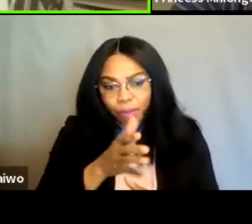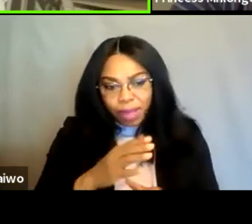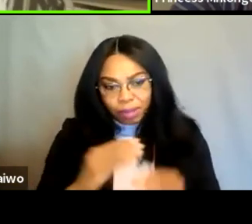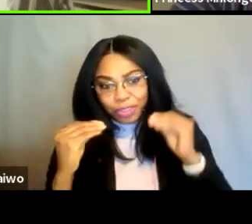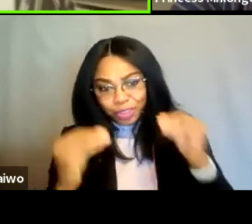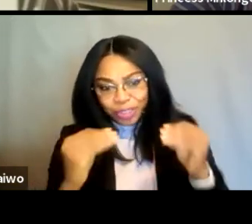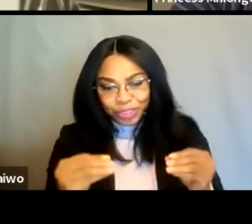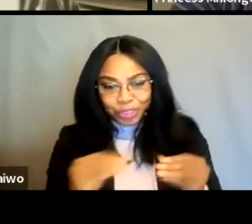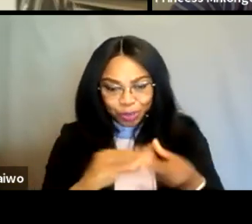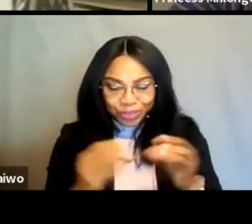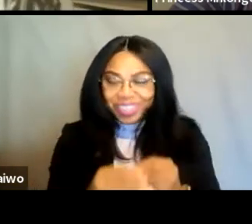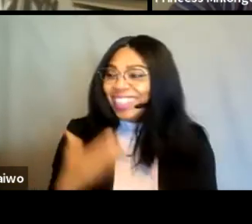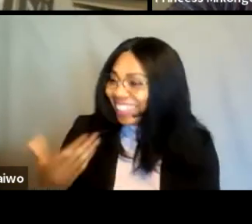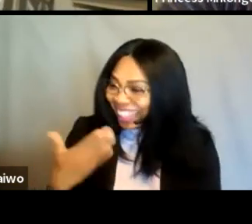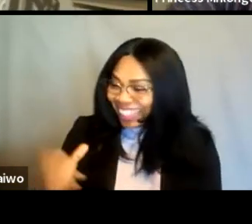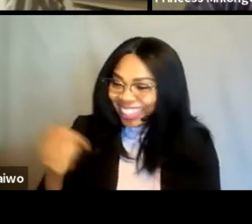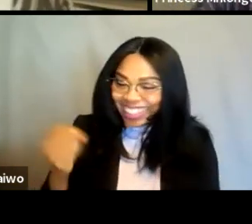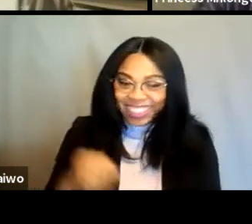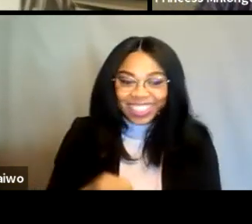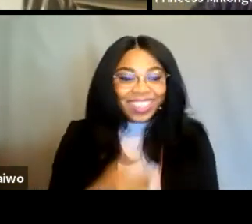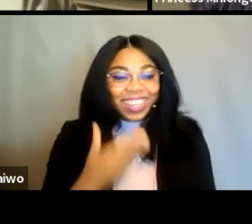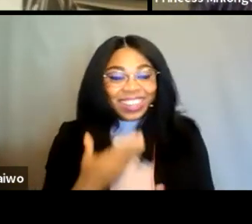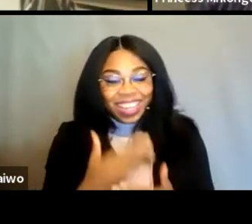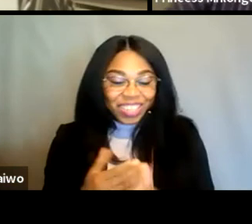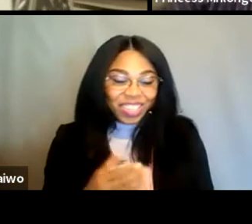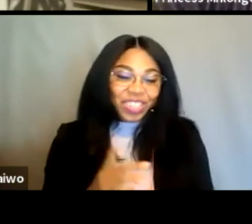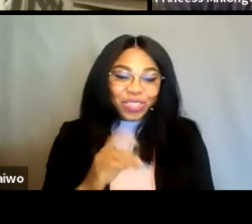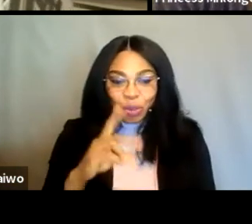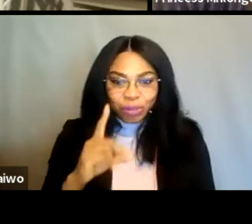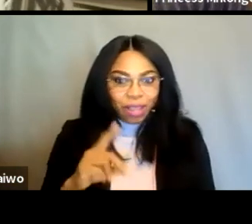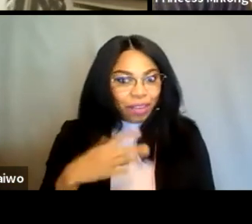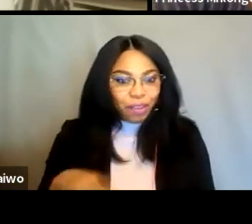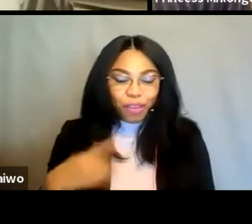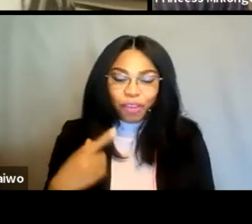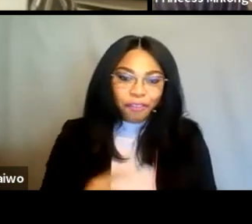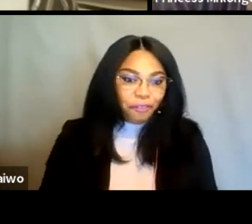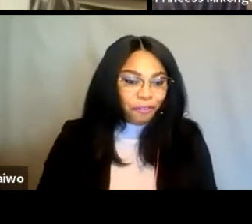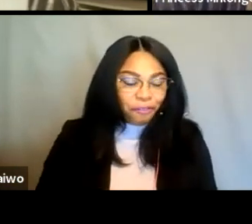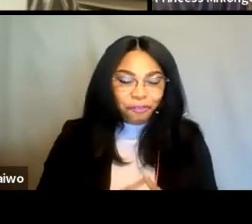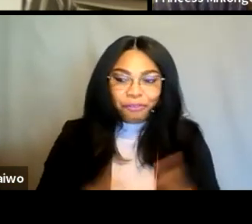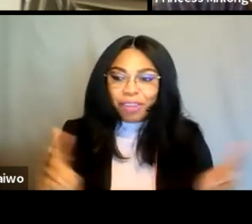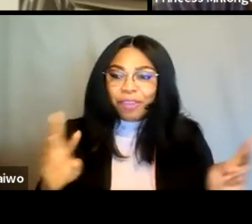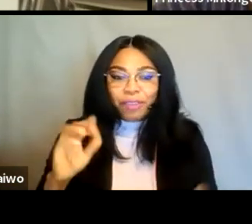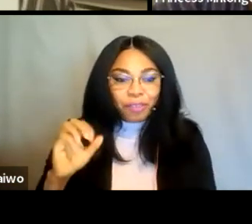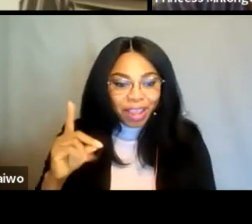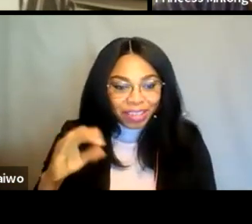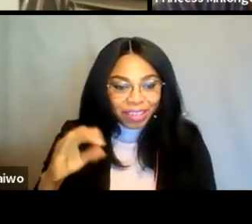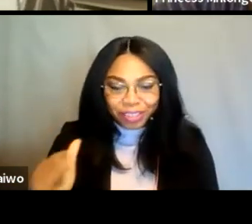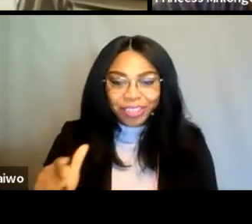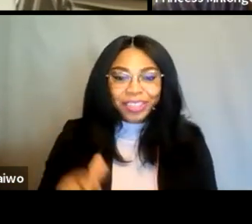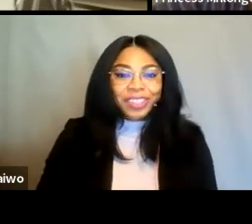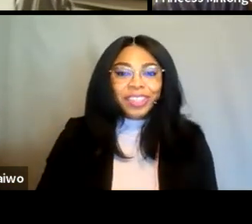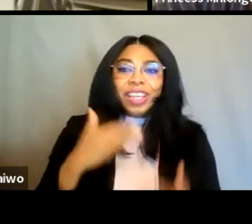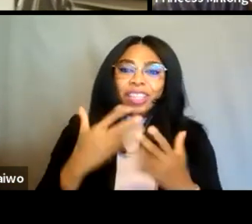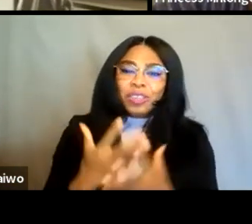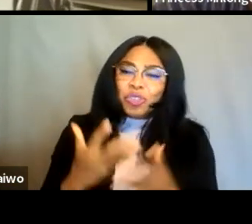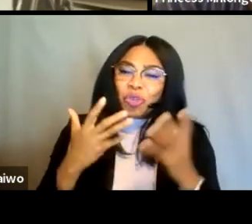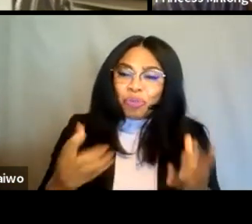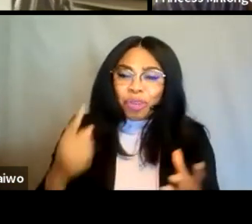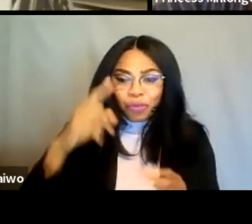you. Thanks, Donald. Very, very, very radical. No, really, thank you so much for taking the time